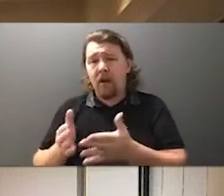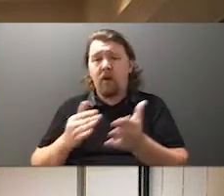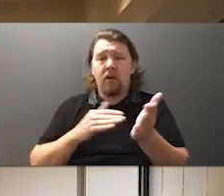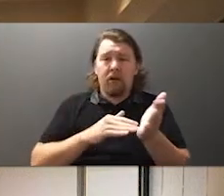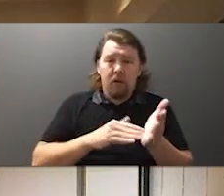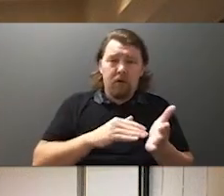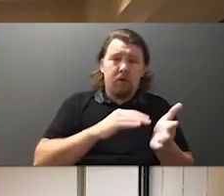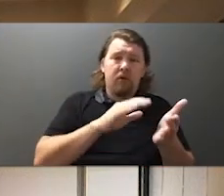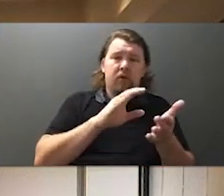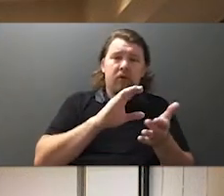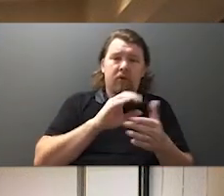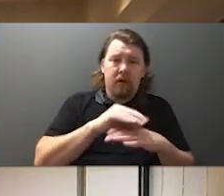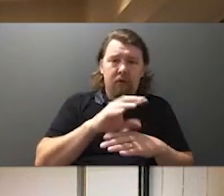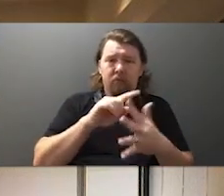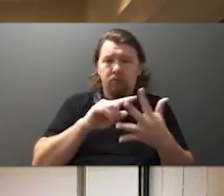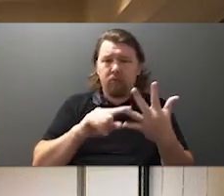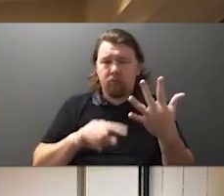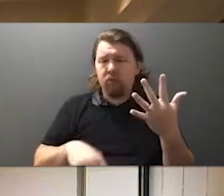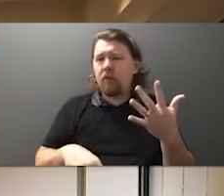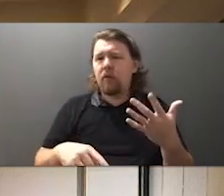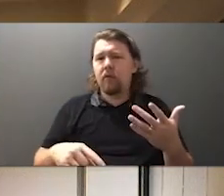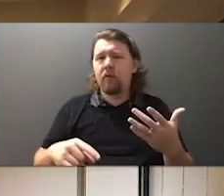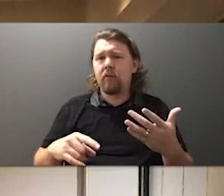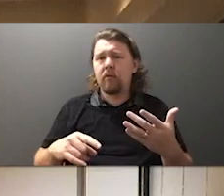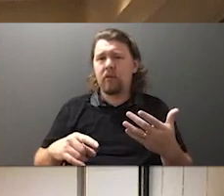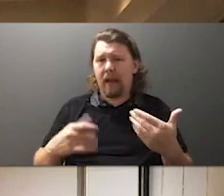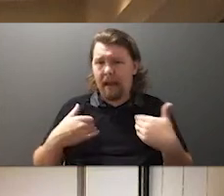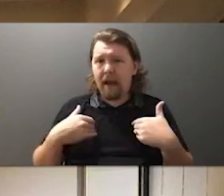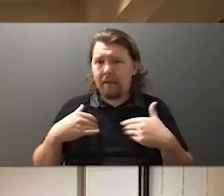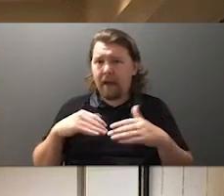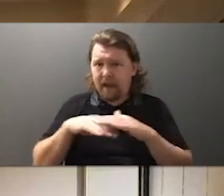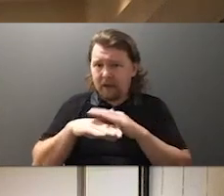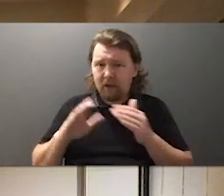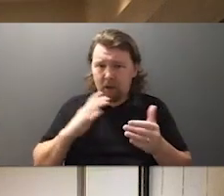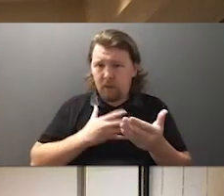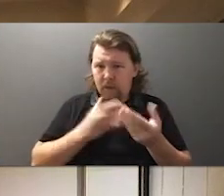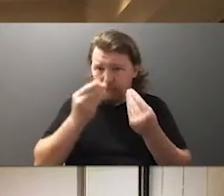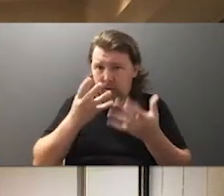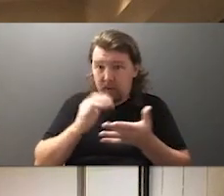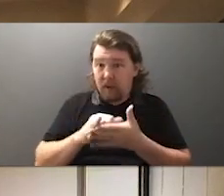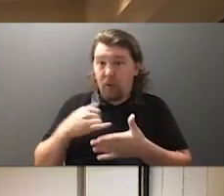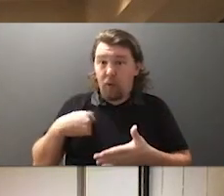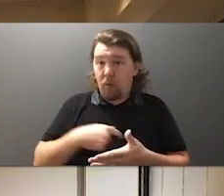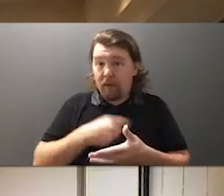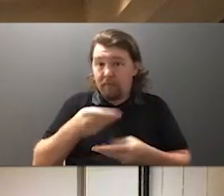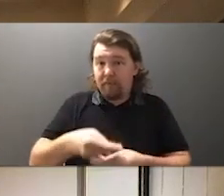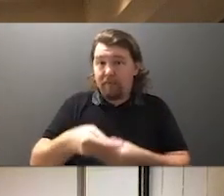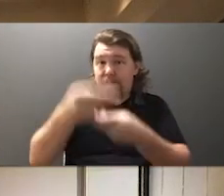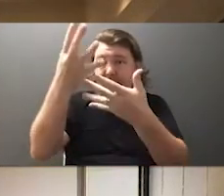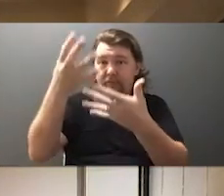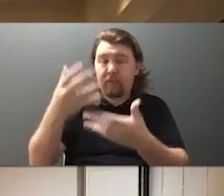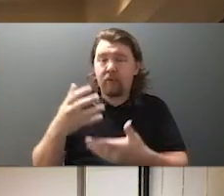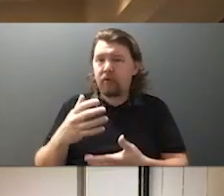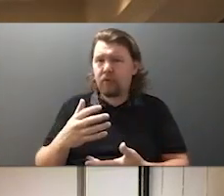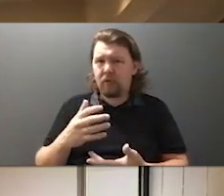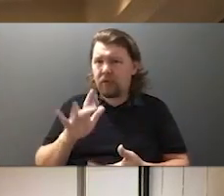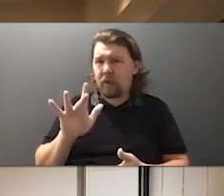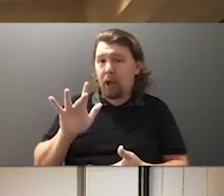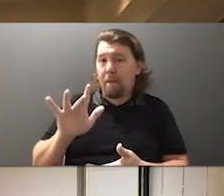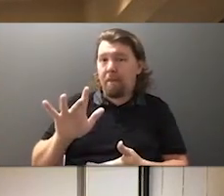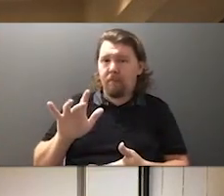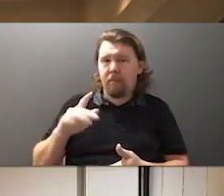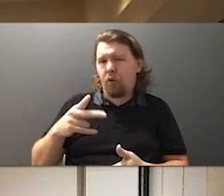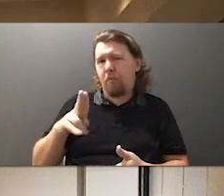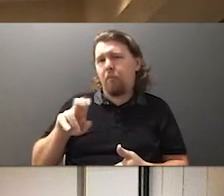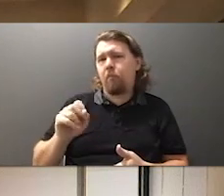have to our information that we upload. Is it just like a push system where,